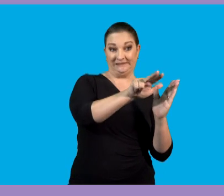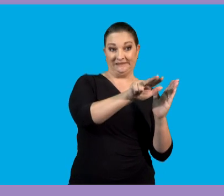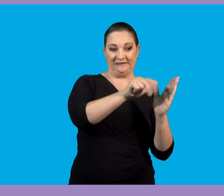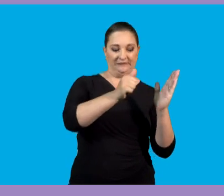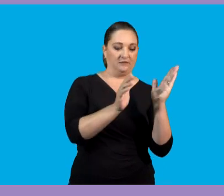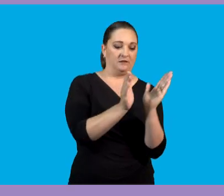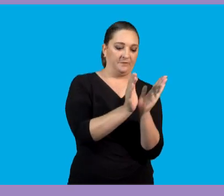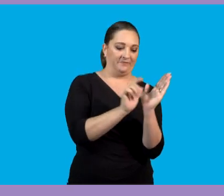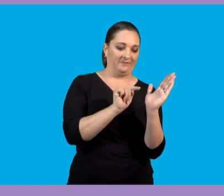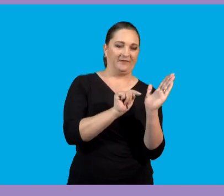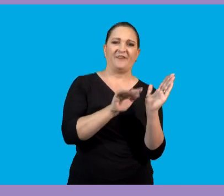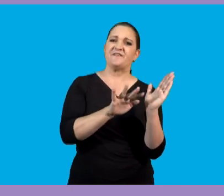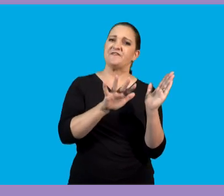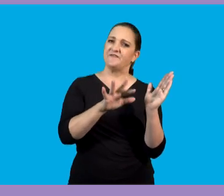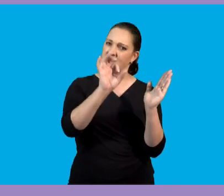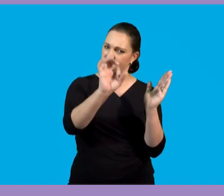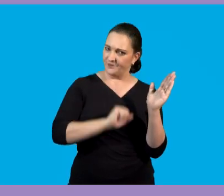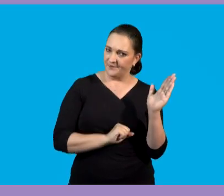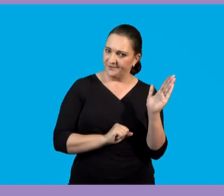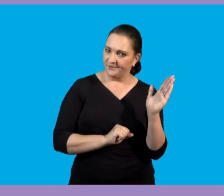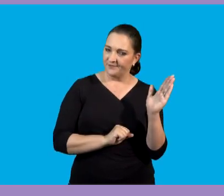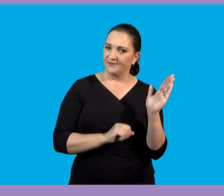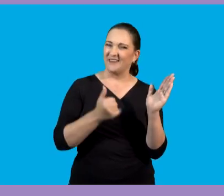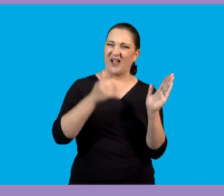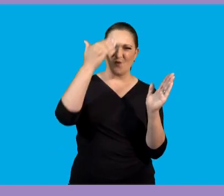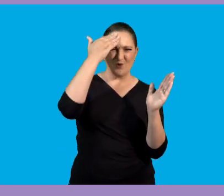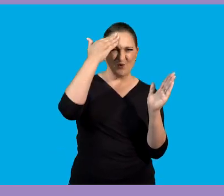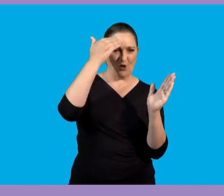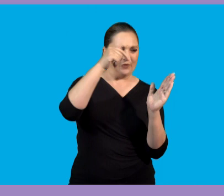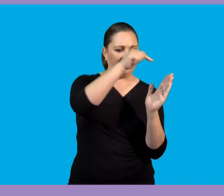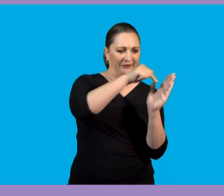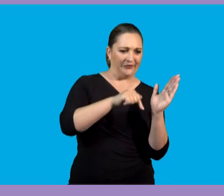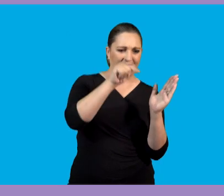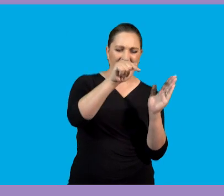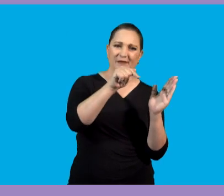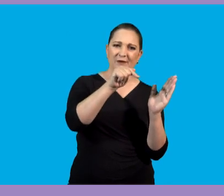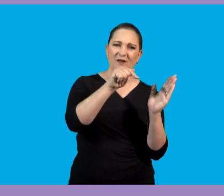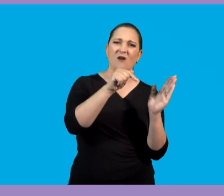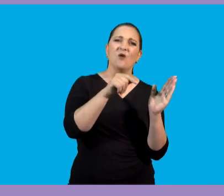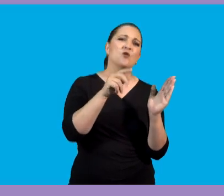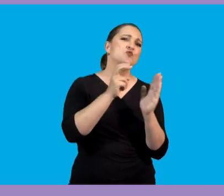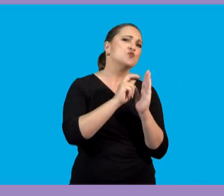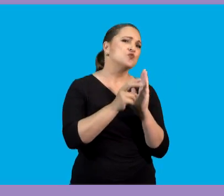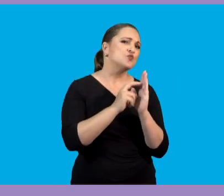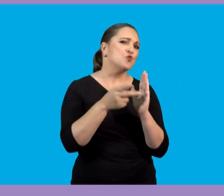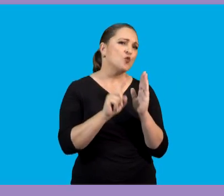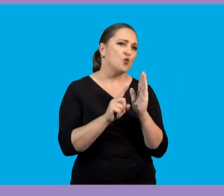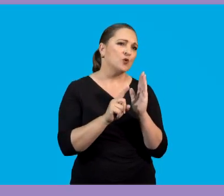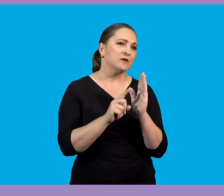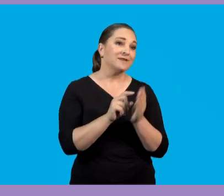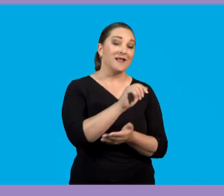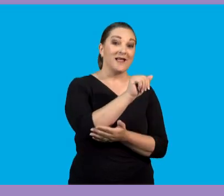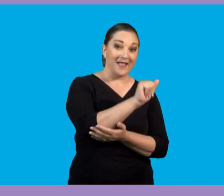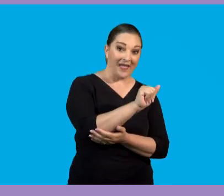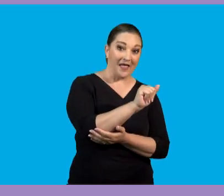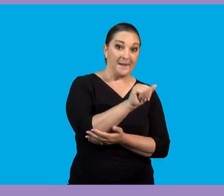B, which is 55 degrees. And what do we know about our interior angles of a triangle? We know that angle A